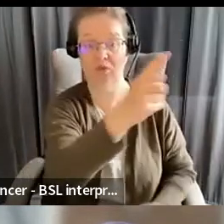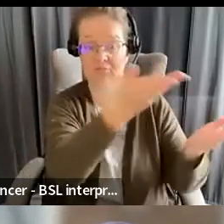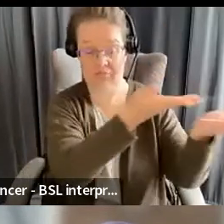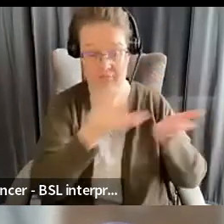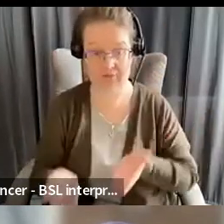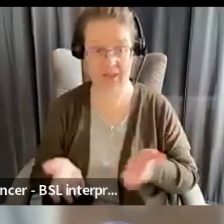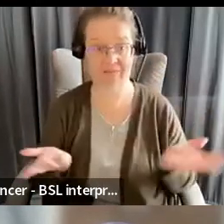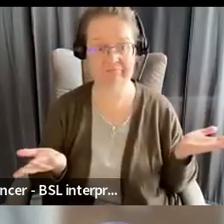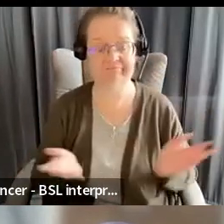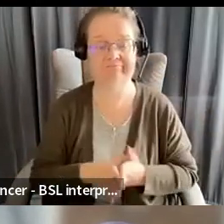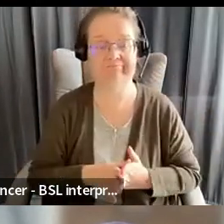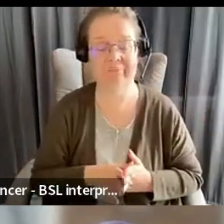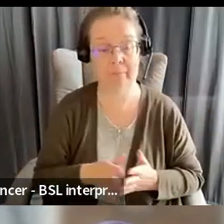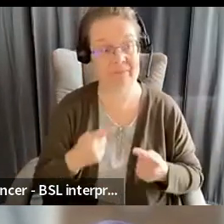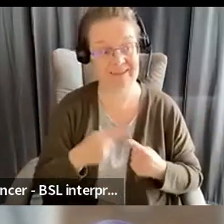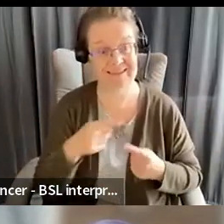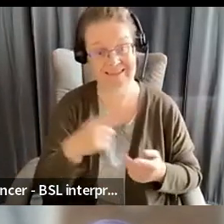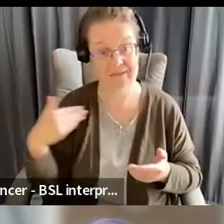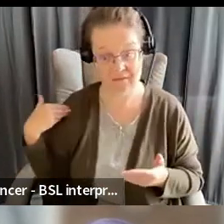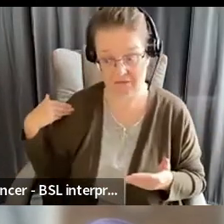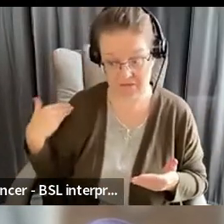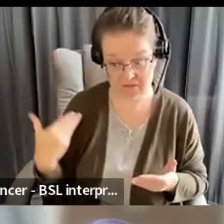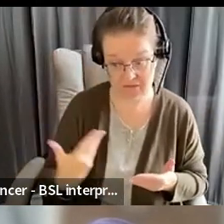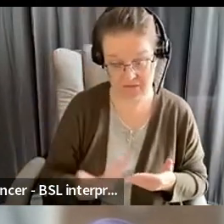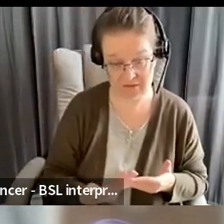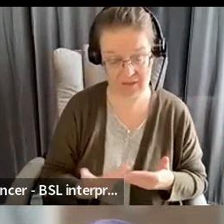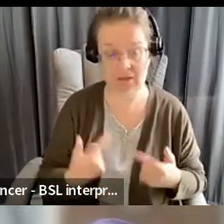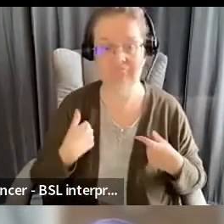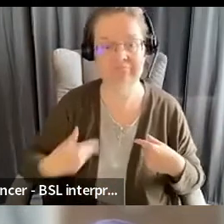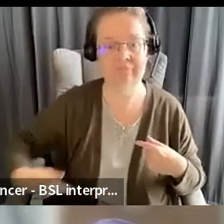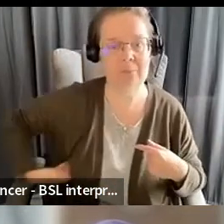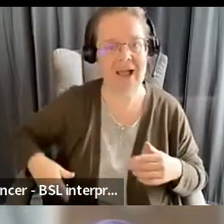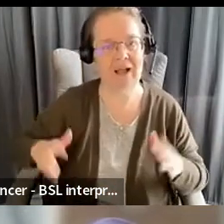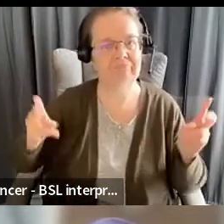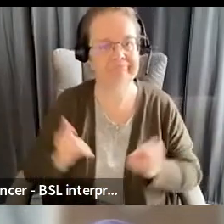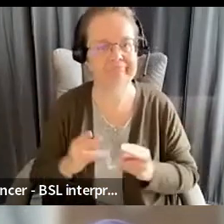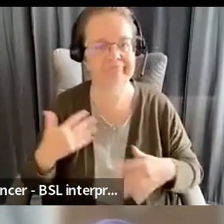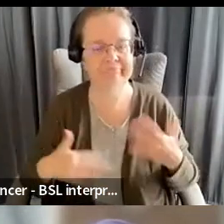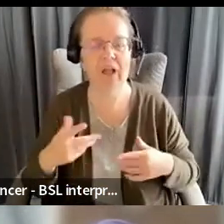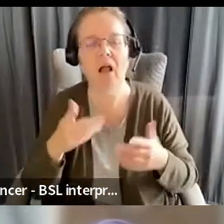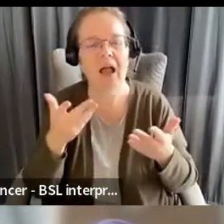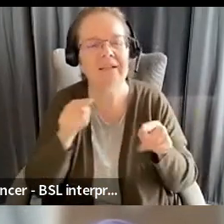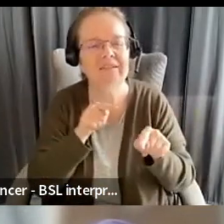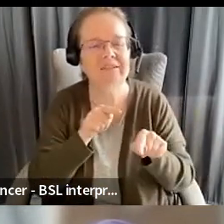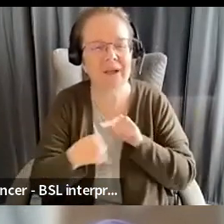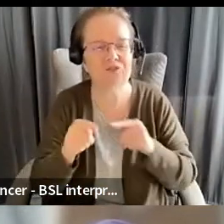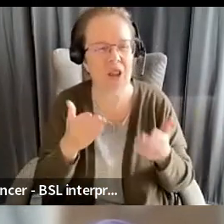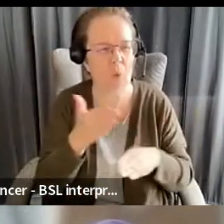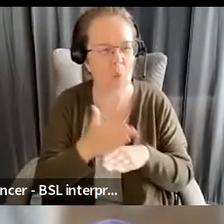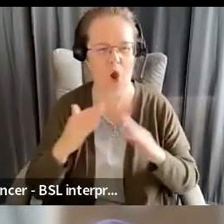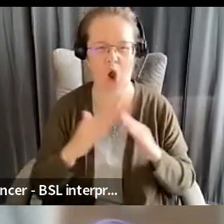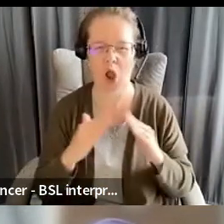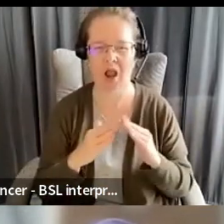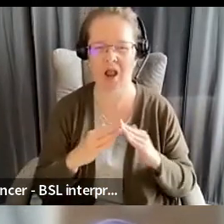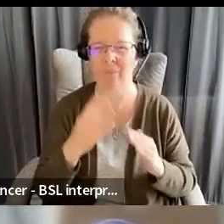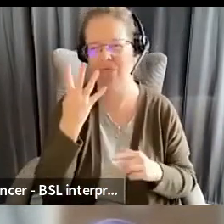So since then, I have been, and particularly because we are working from home for almost on an average like